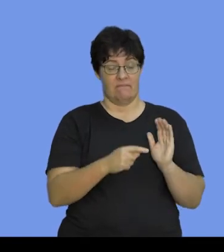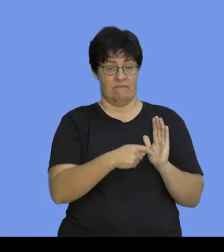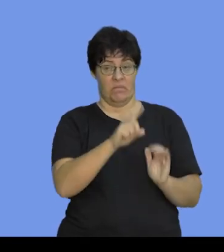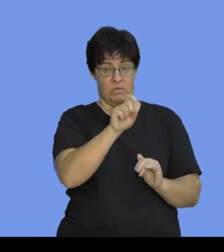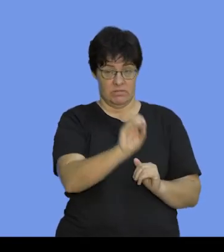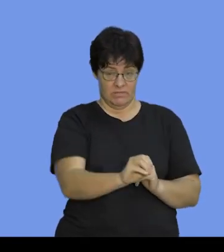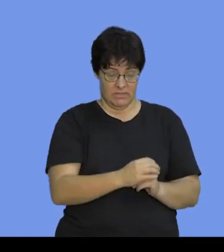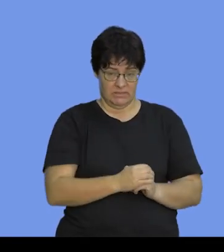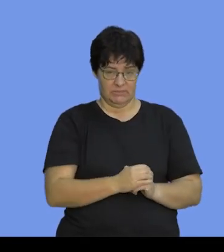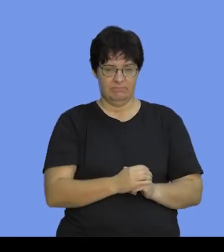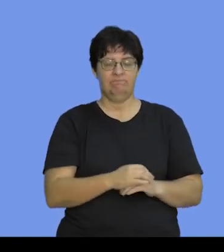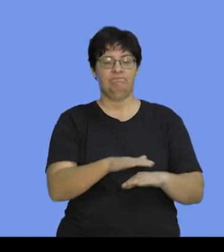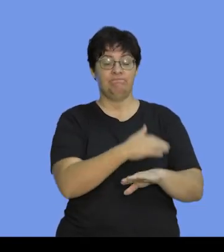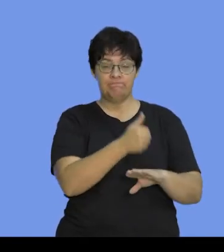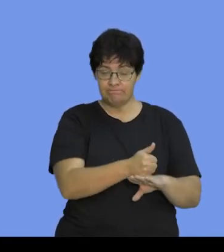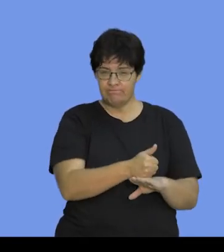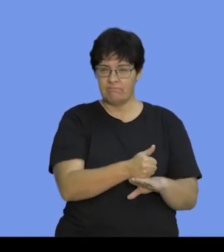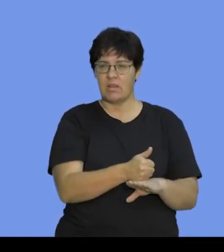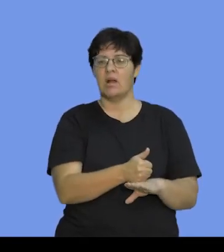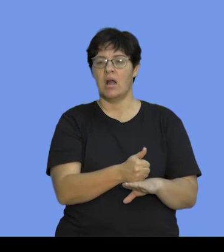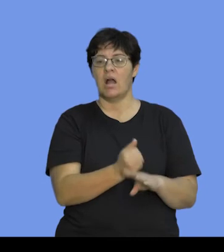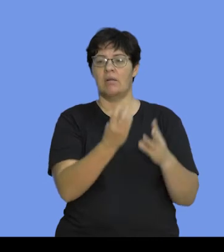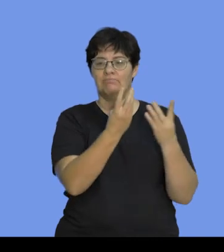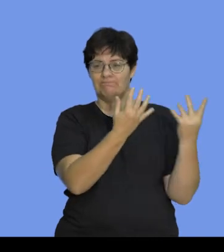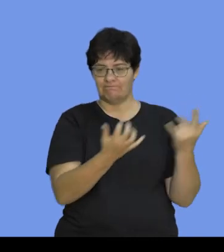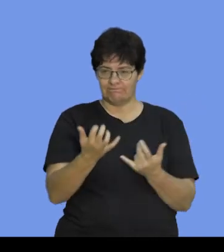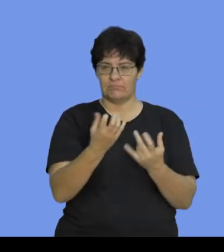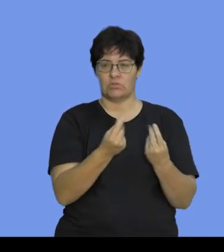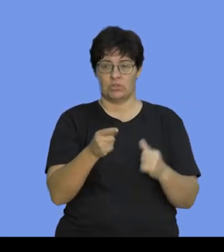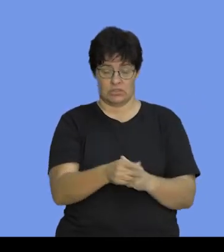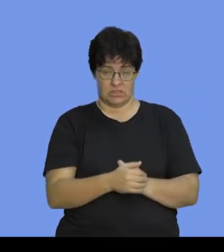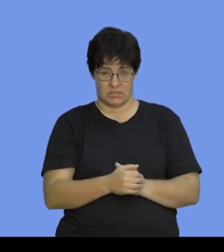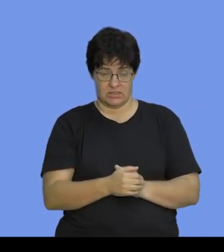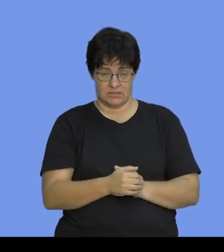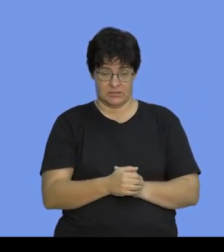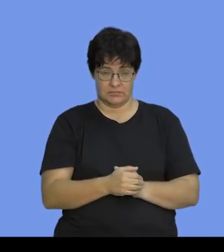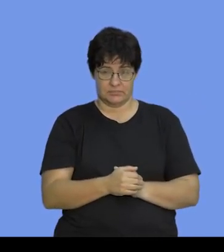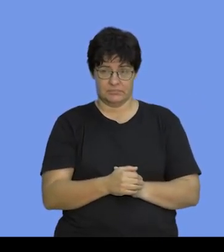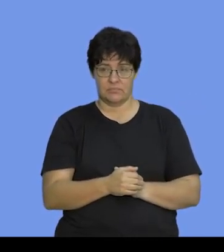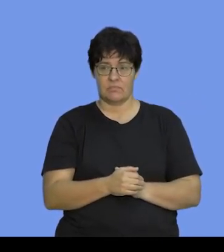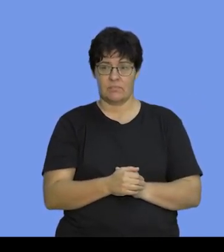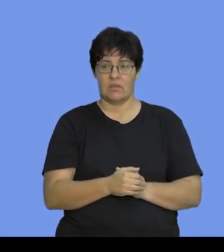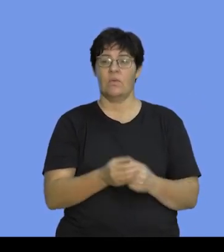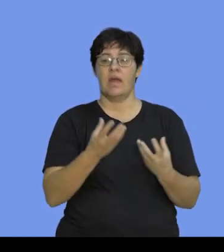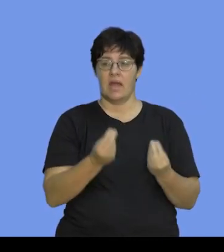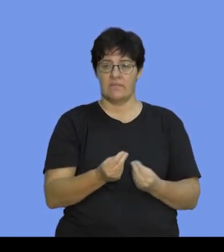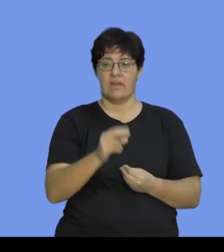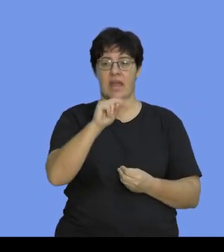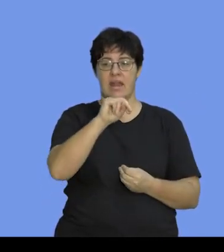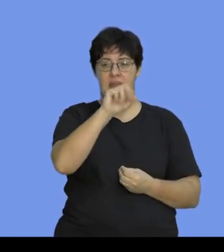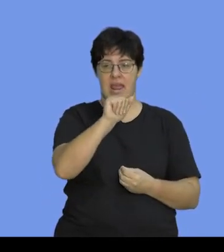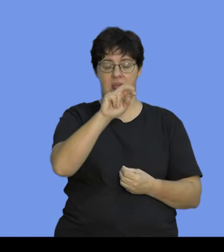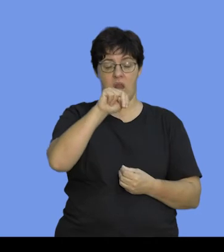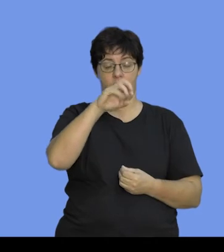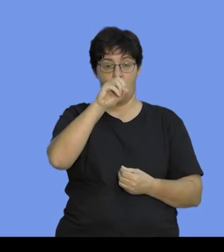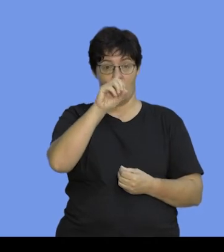here based on calculating concentration of a solution. We are given mass of sodium nitrate. So the substance